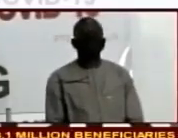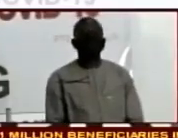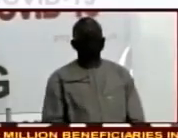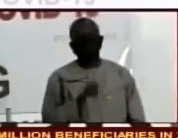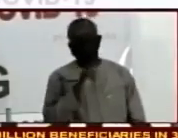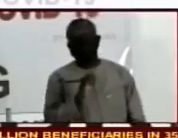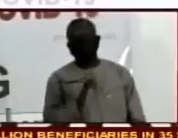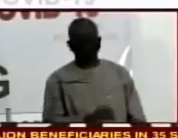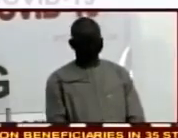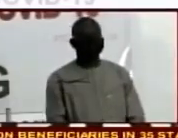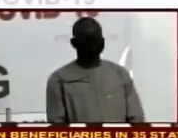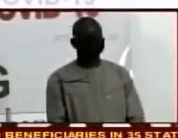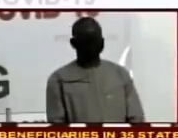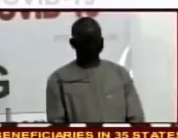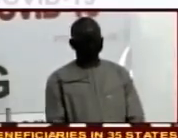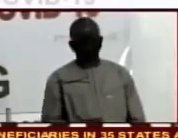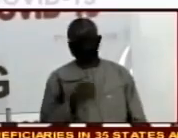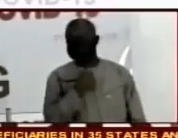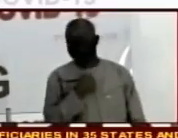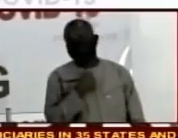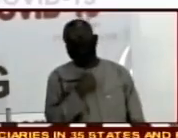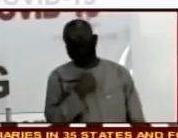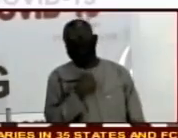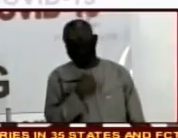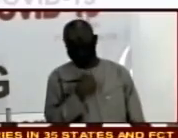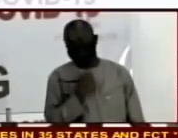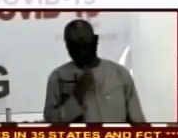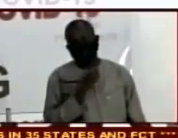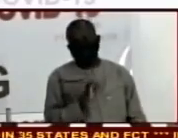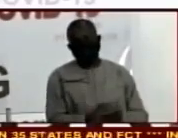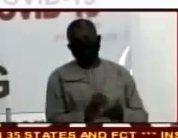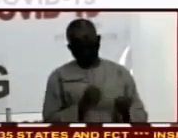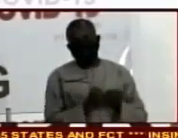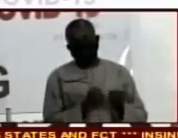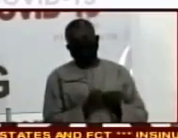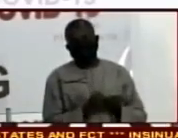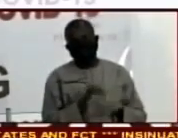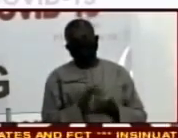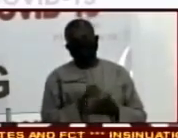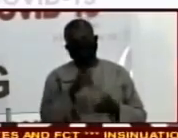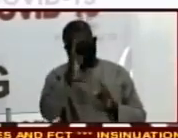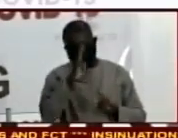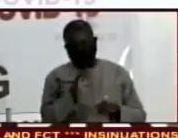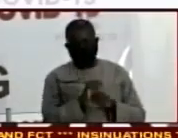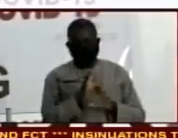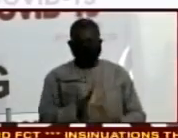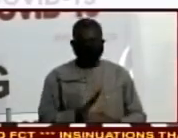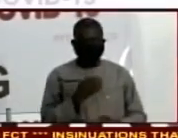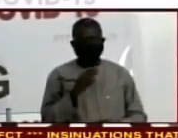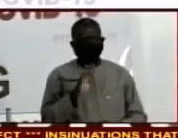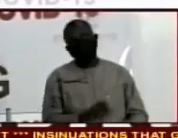So I'm sorry that the palliatives that the Honorable Minister of